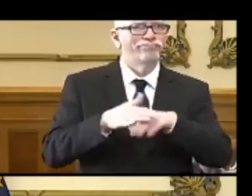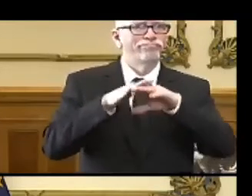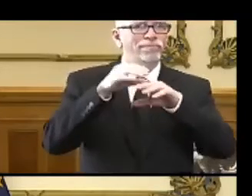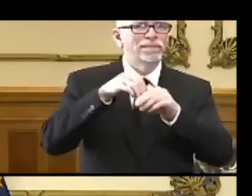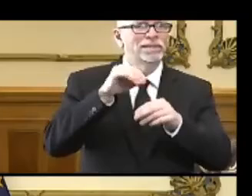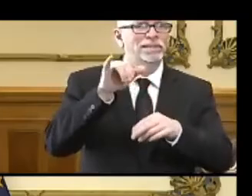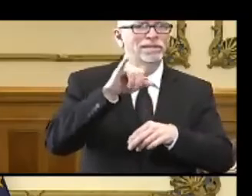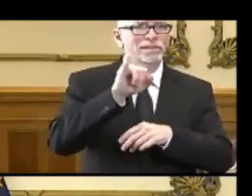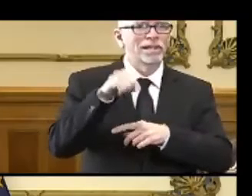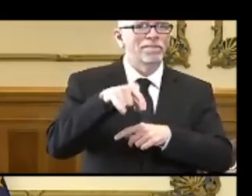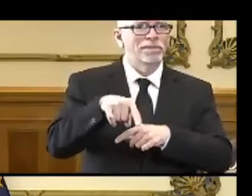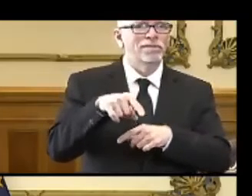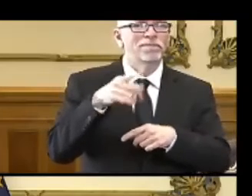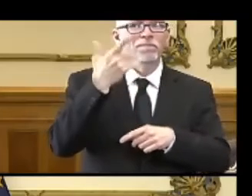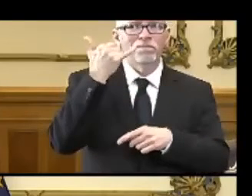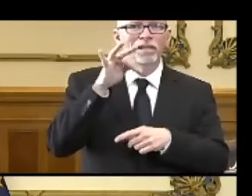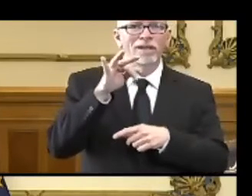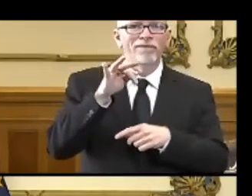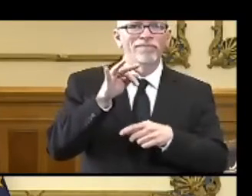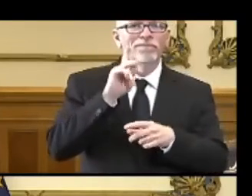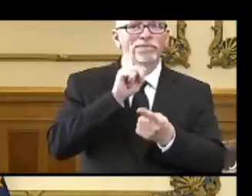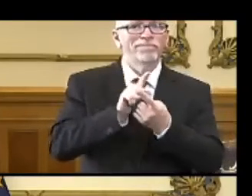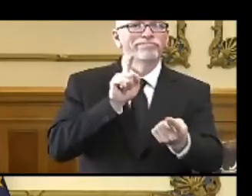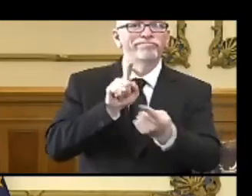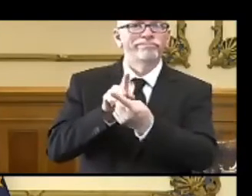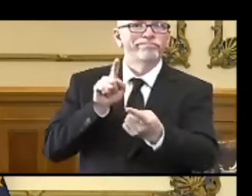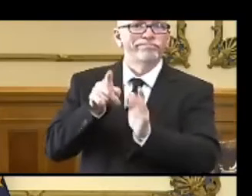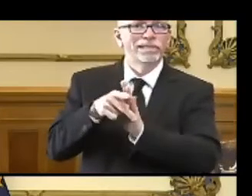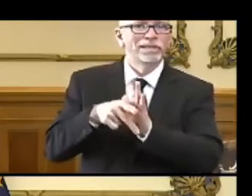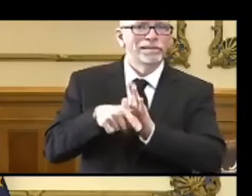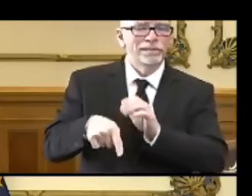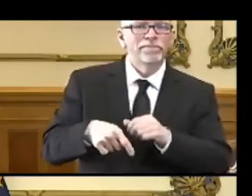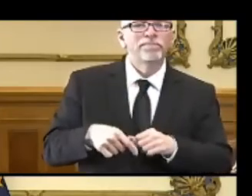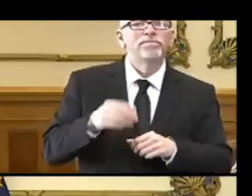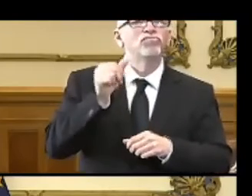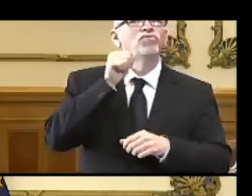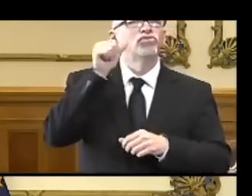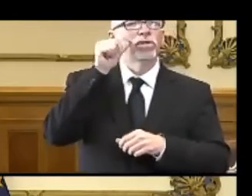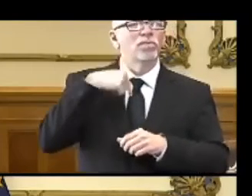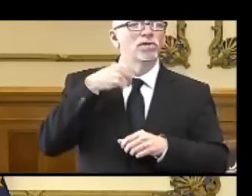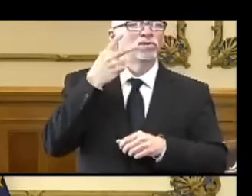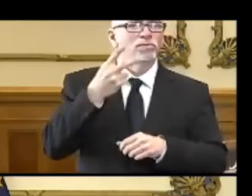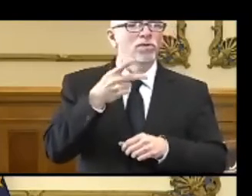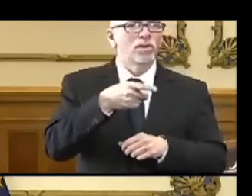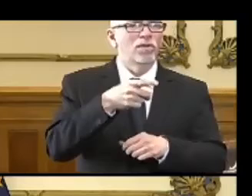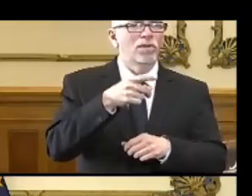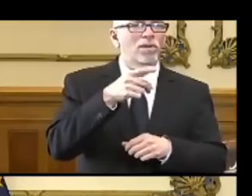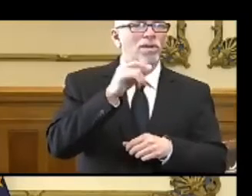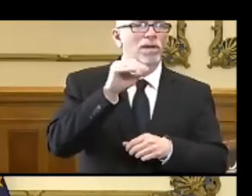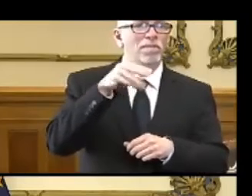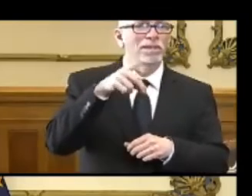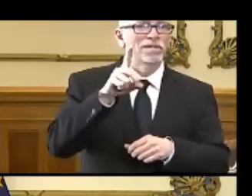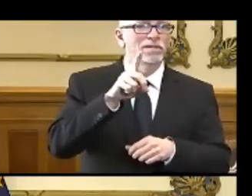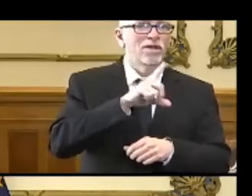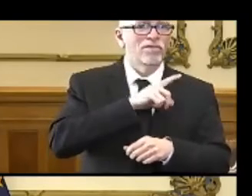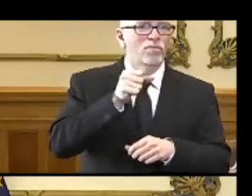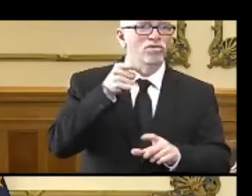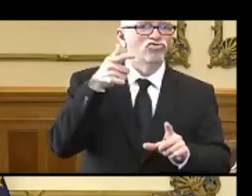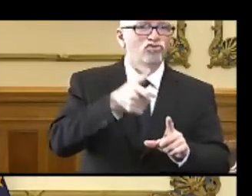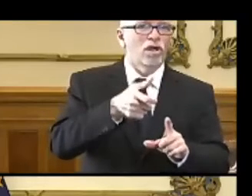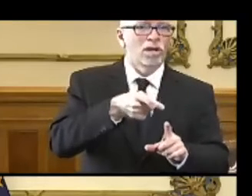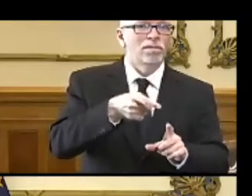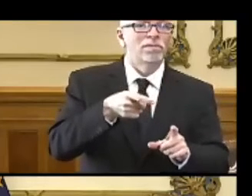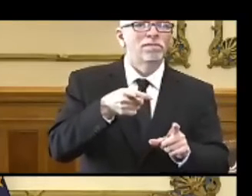an unintended consequence of the social distancing policies. And yesterday we saw that an IMPD officer was fatally shot